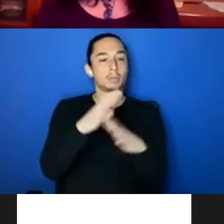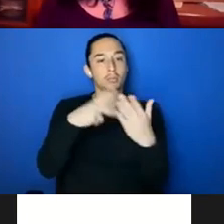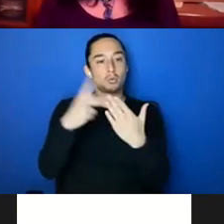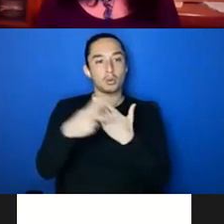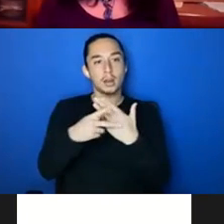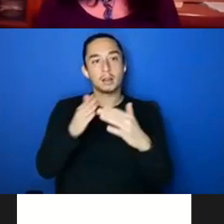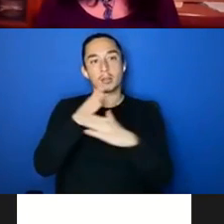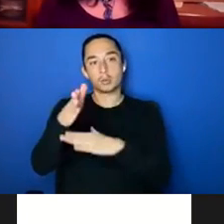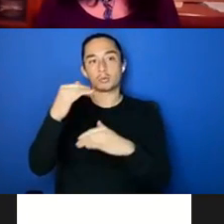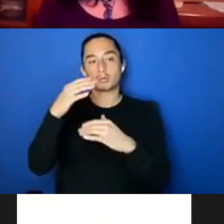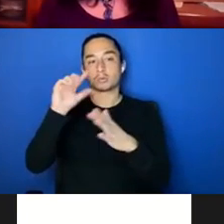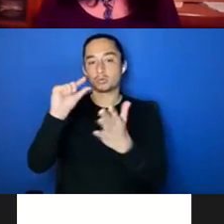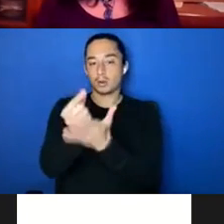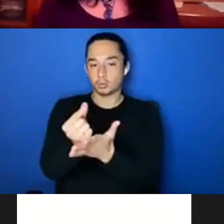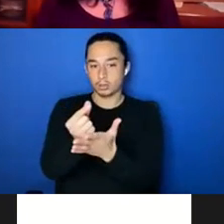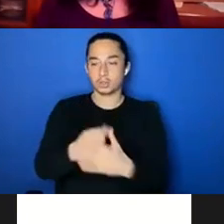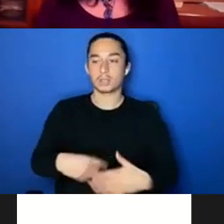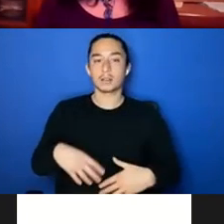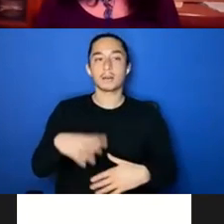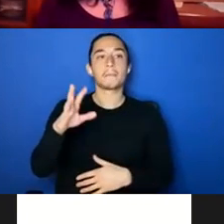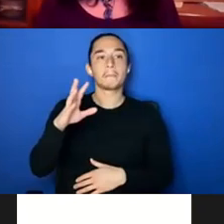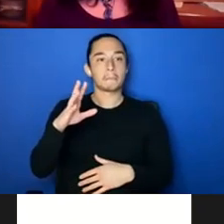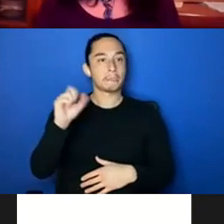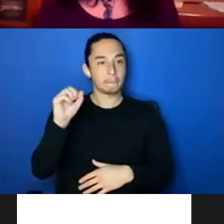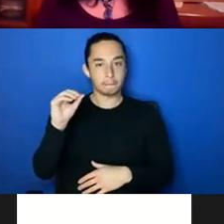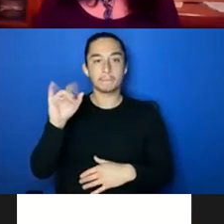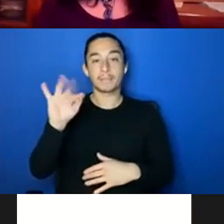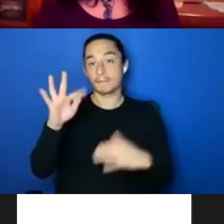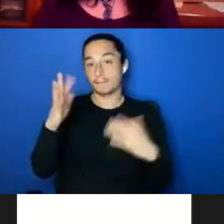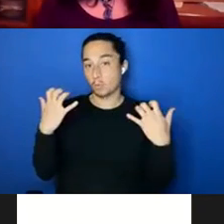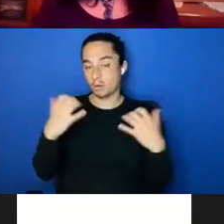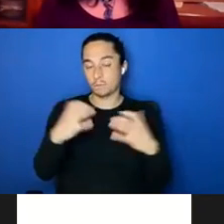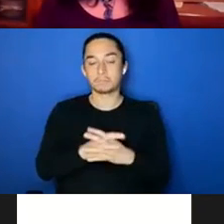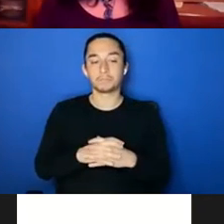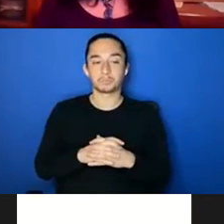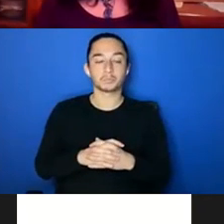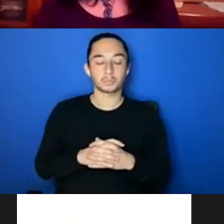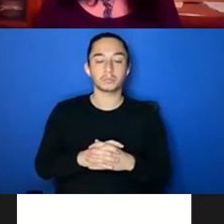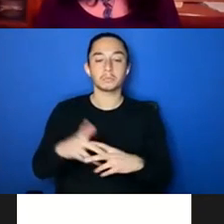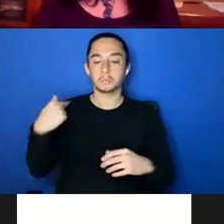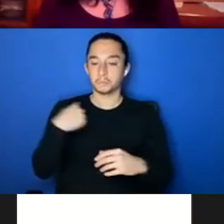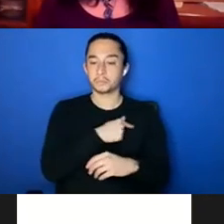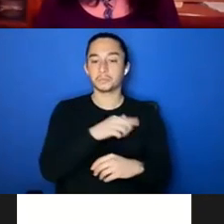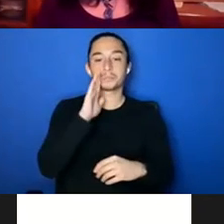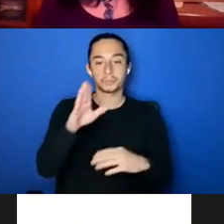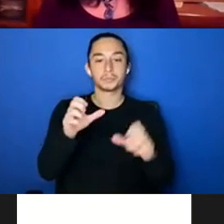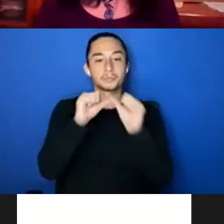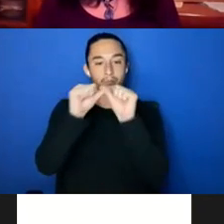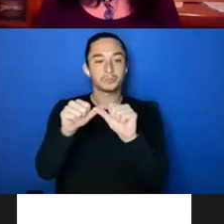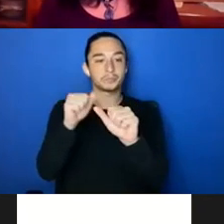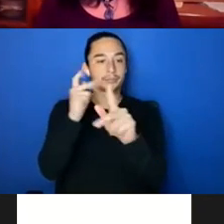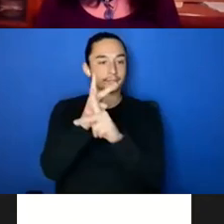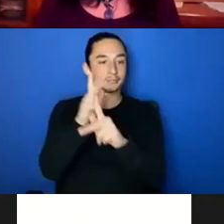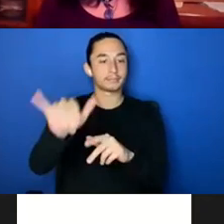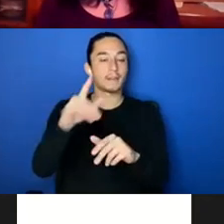through to their graduation, should they choose to do that. We will continue to maintain that